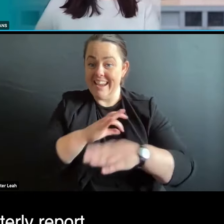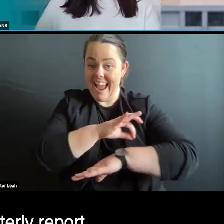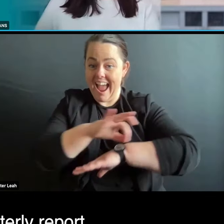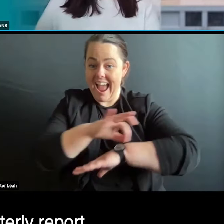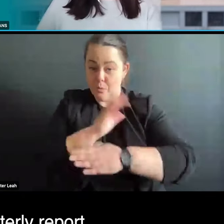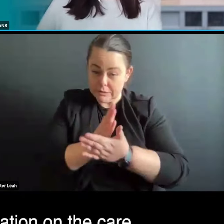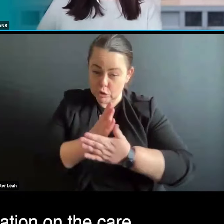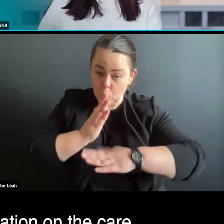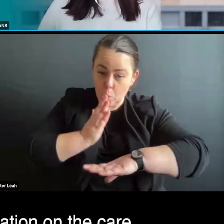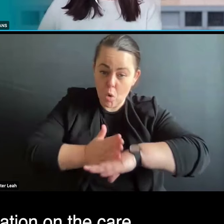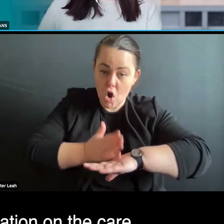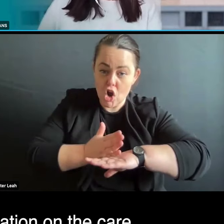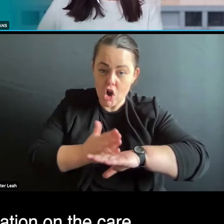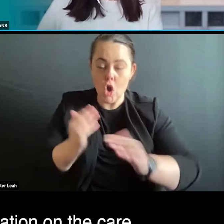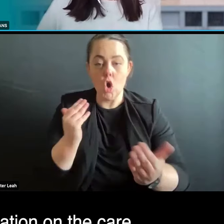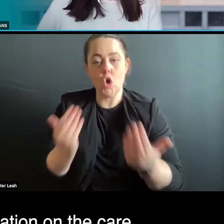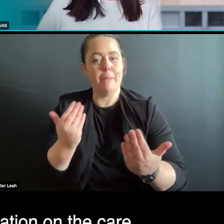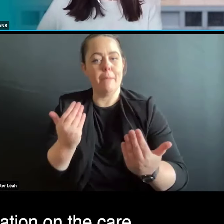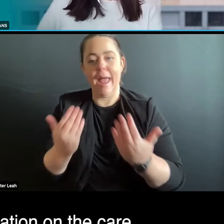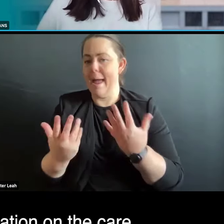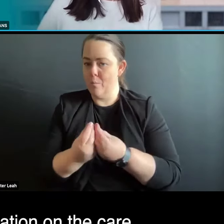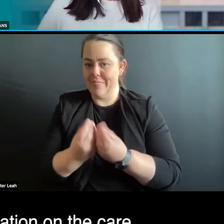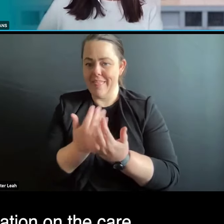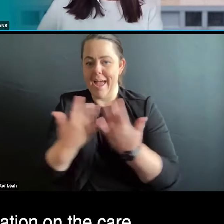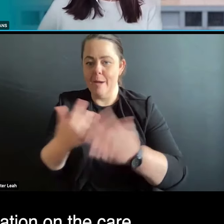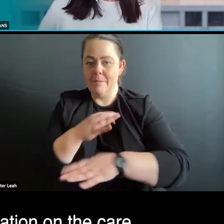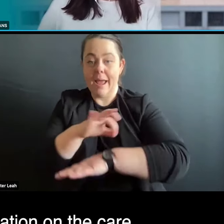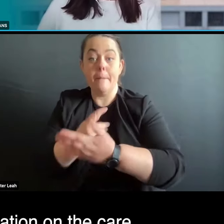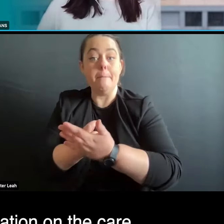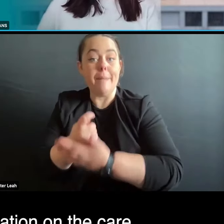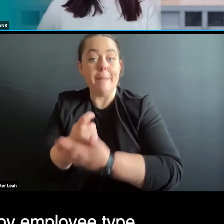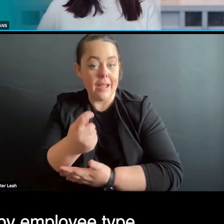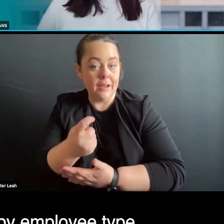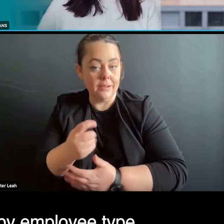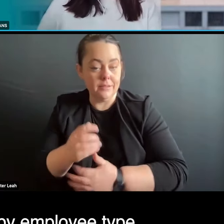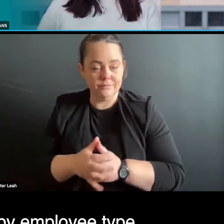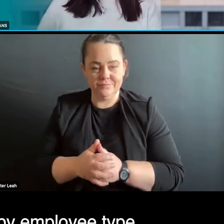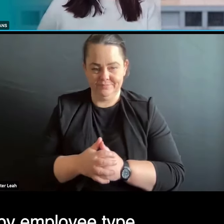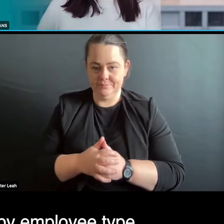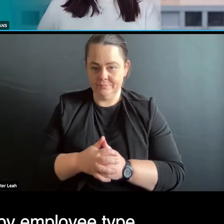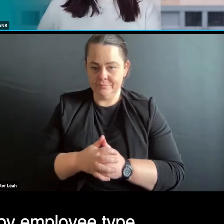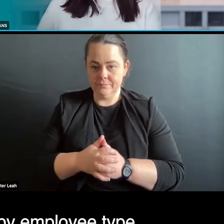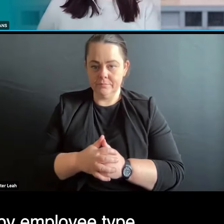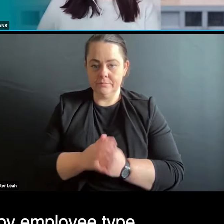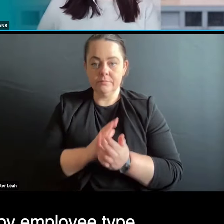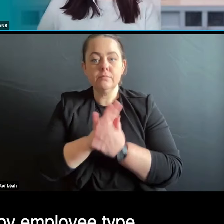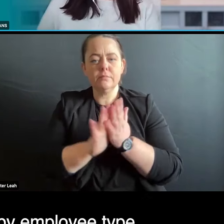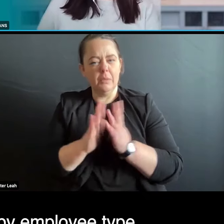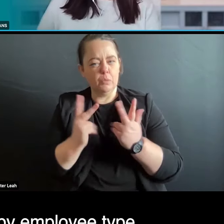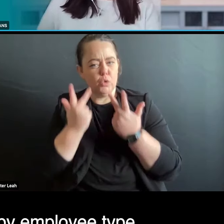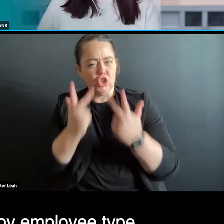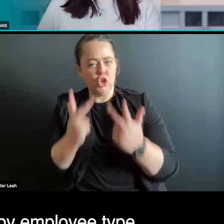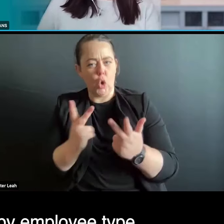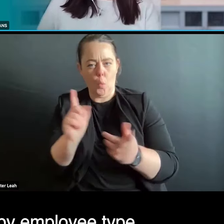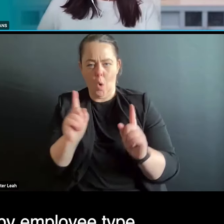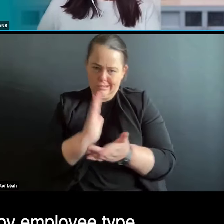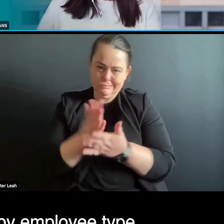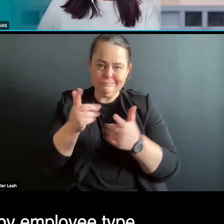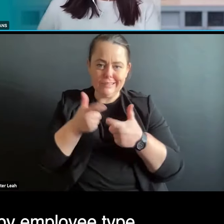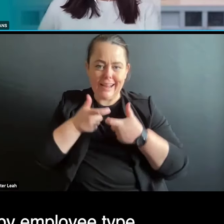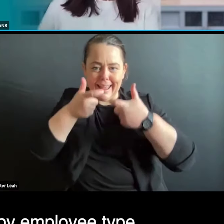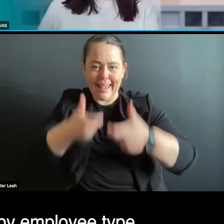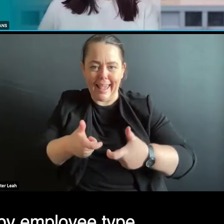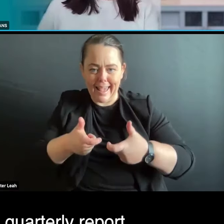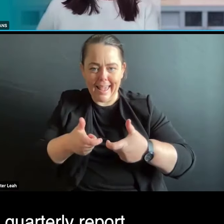report. We'll also seek additional information on the care that is delivered by agency staff by